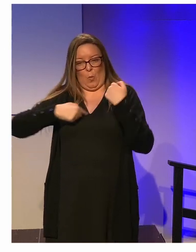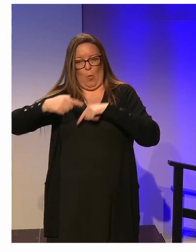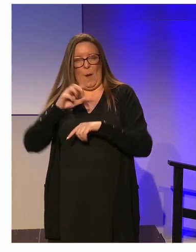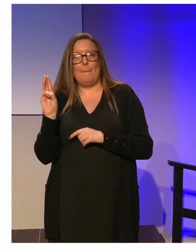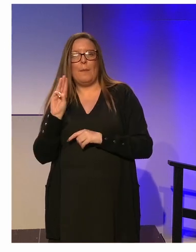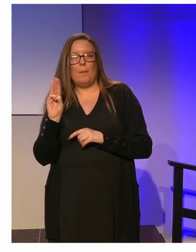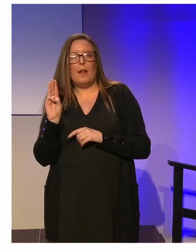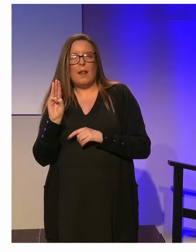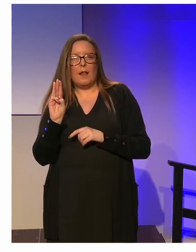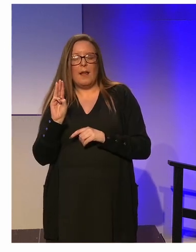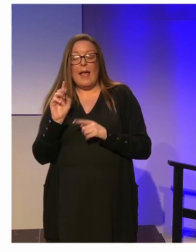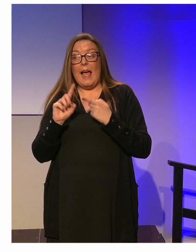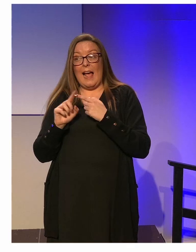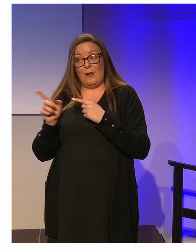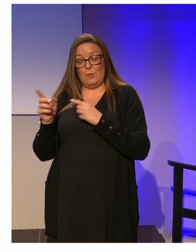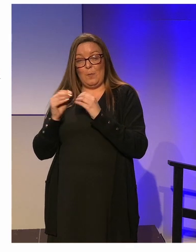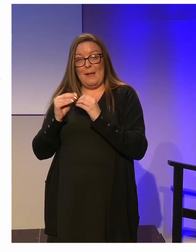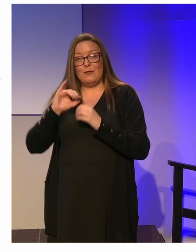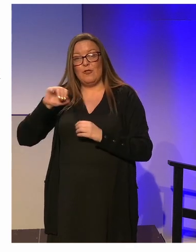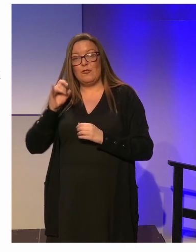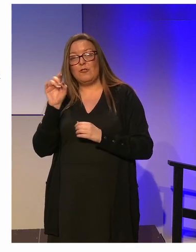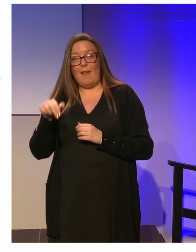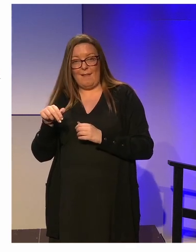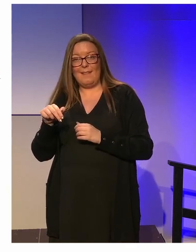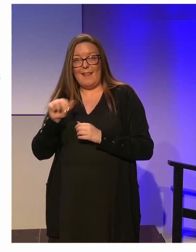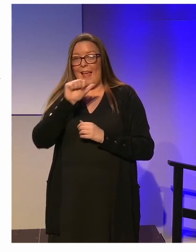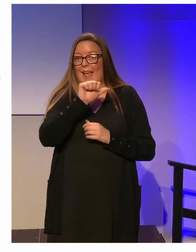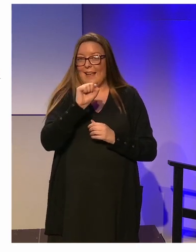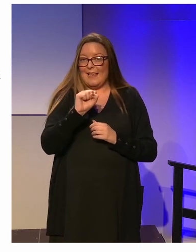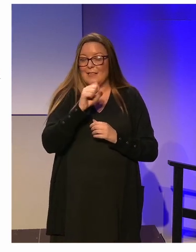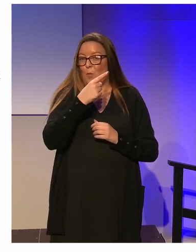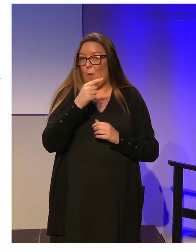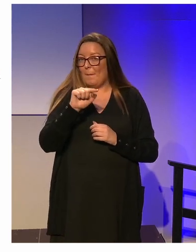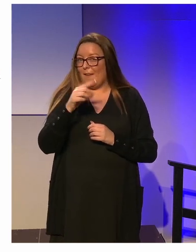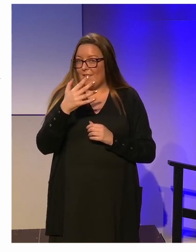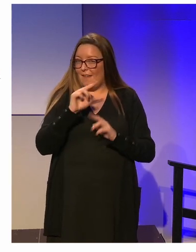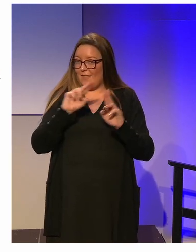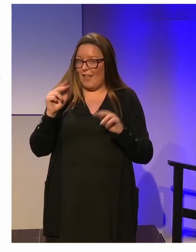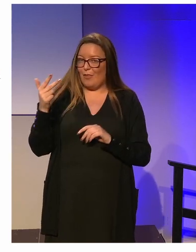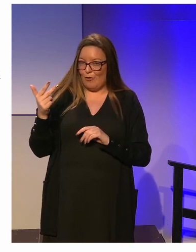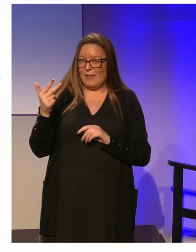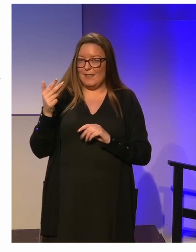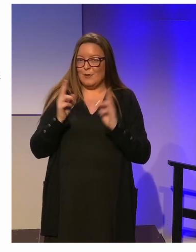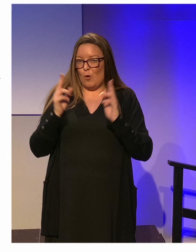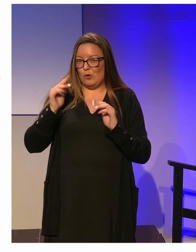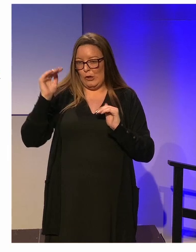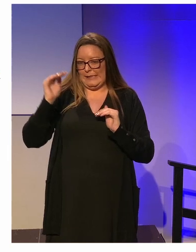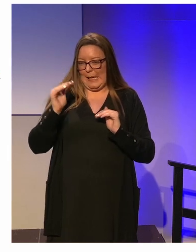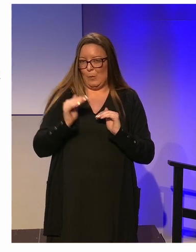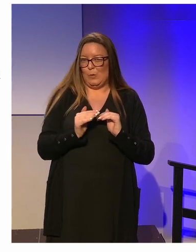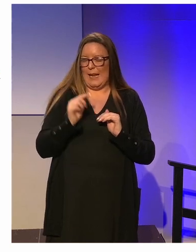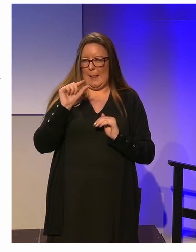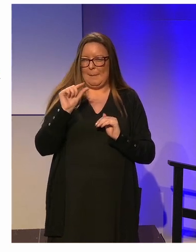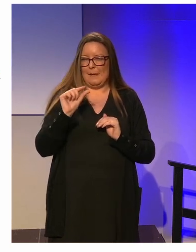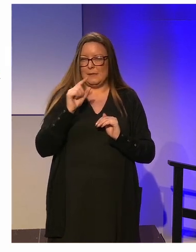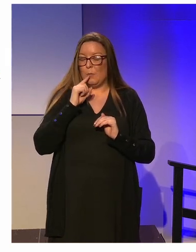And actually, following on what you said today, John, our AS is 1.5, not 3, so that should come down a little bit there.